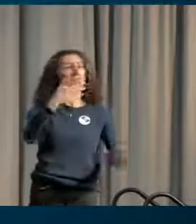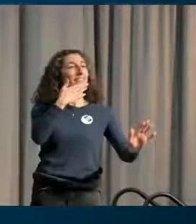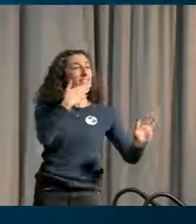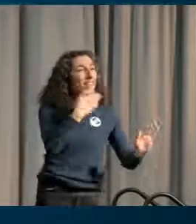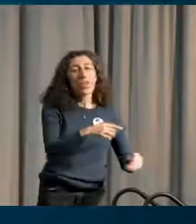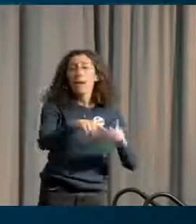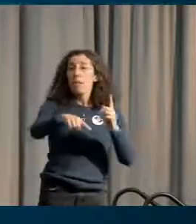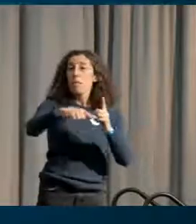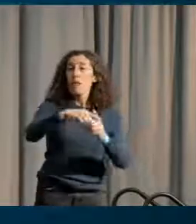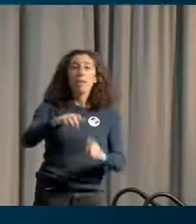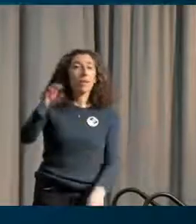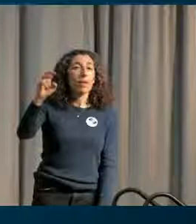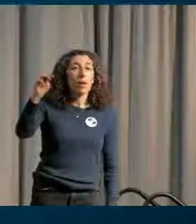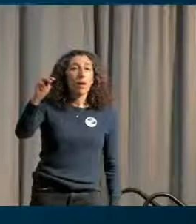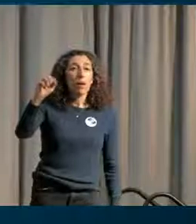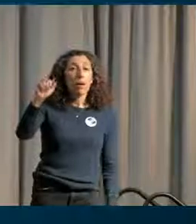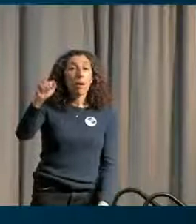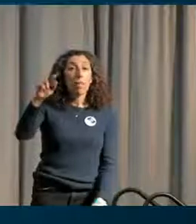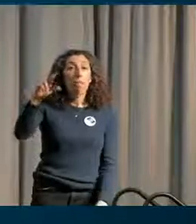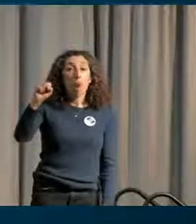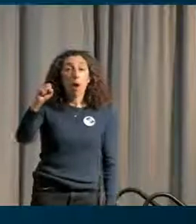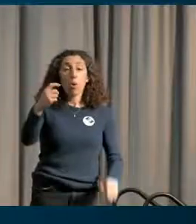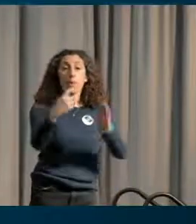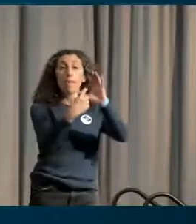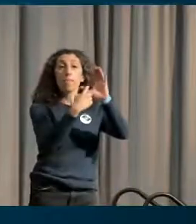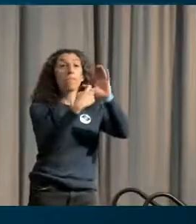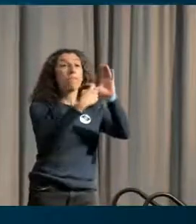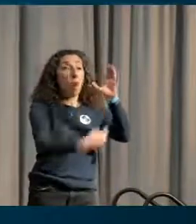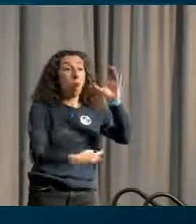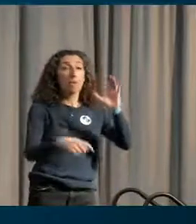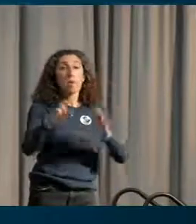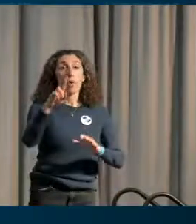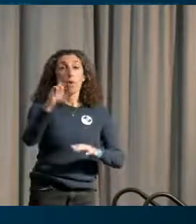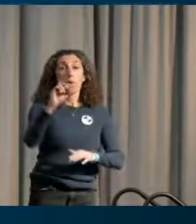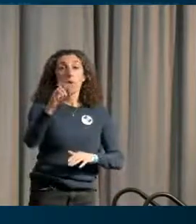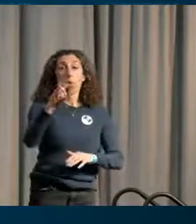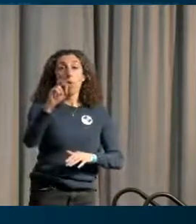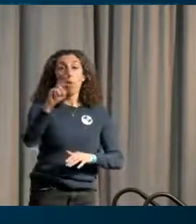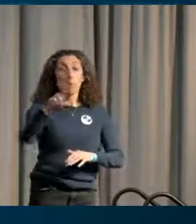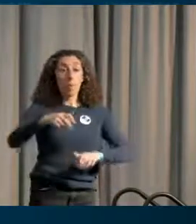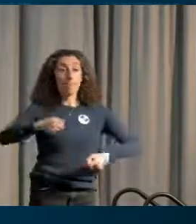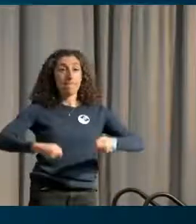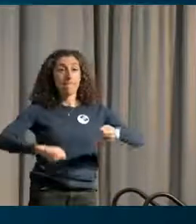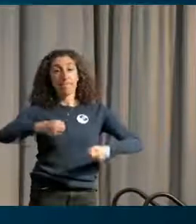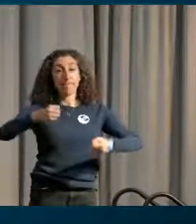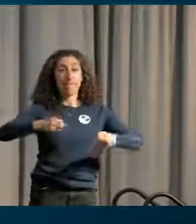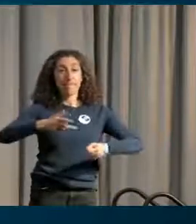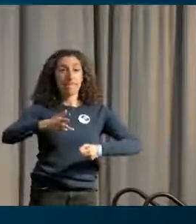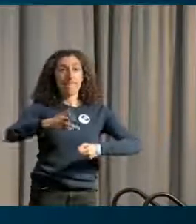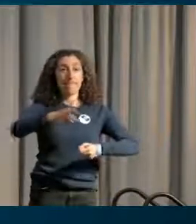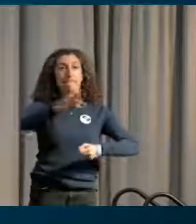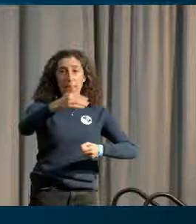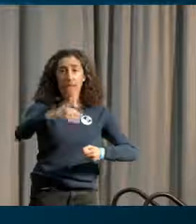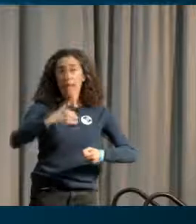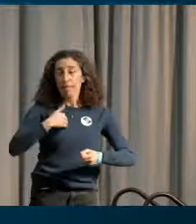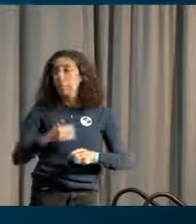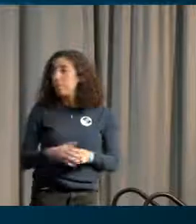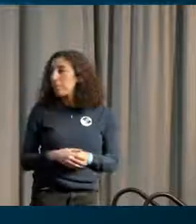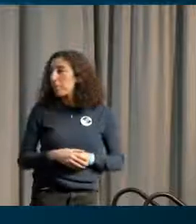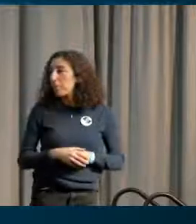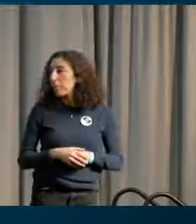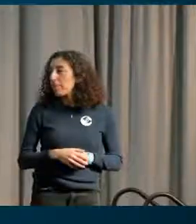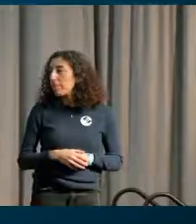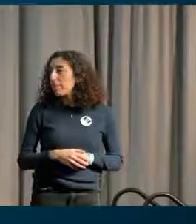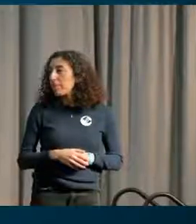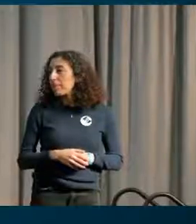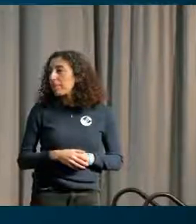Mars rover and the Mars helicopter up there too, right under the space shuttle to check out. So make sure you go see that later on today. But